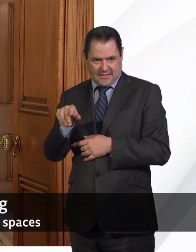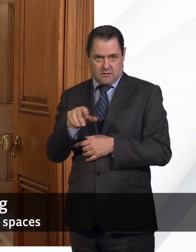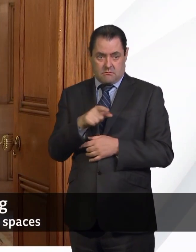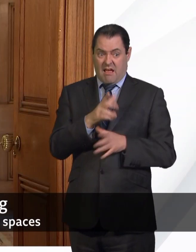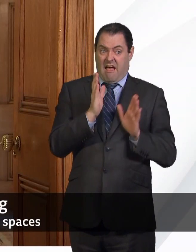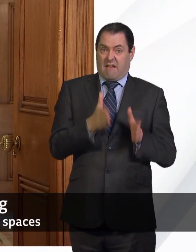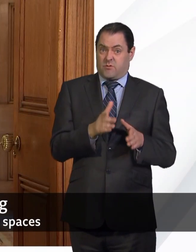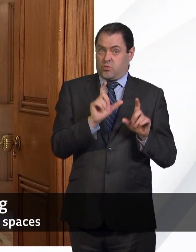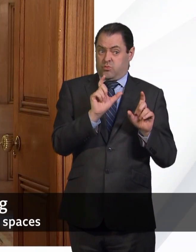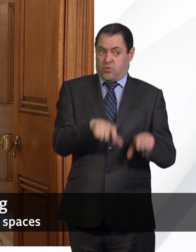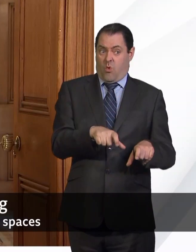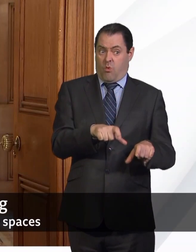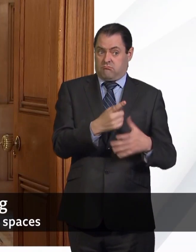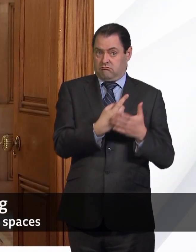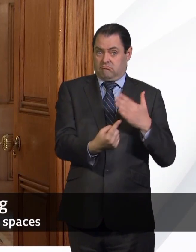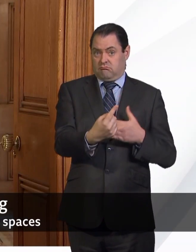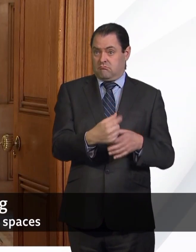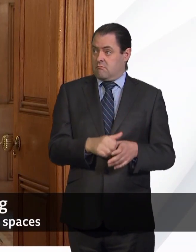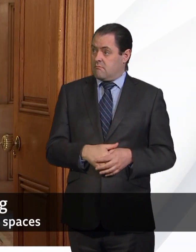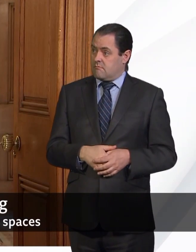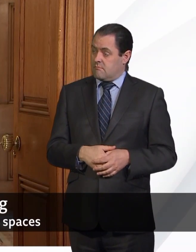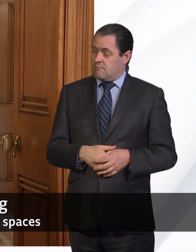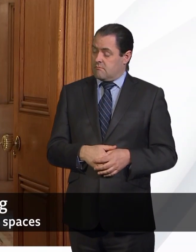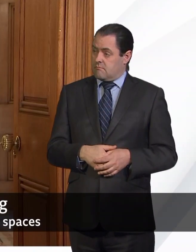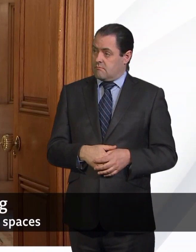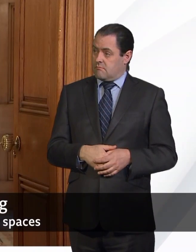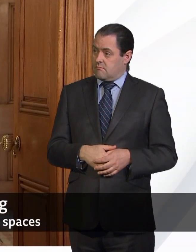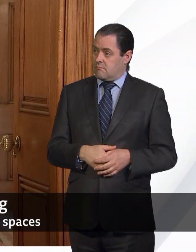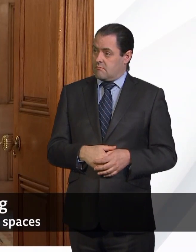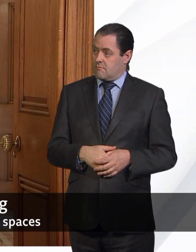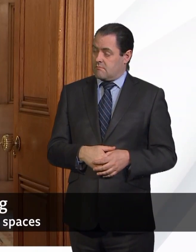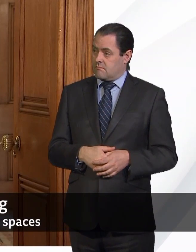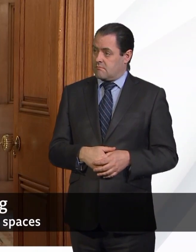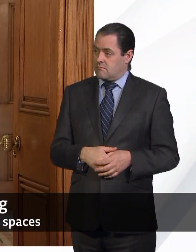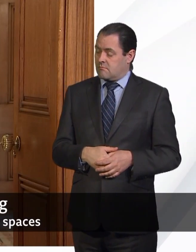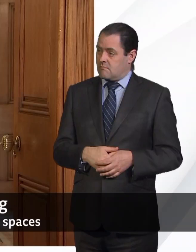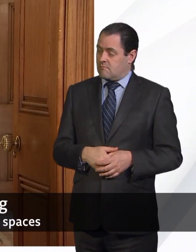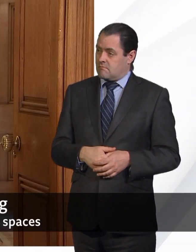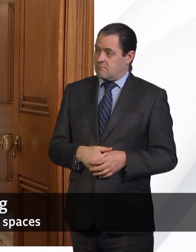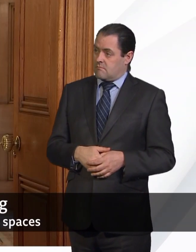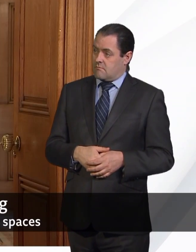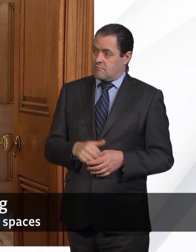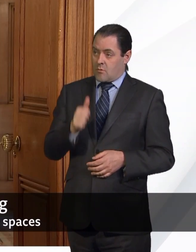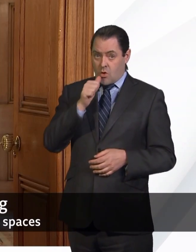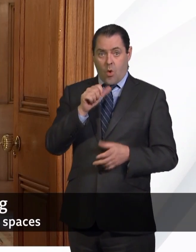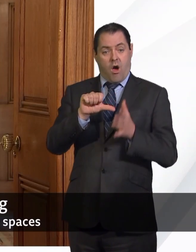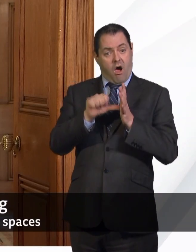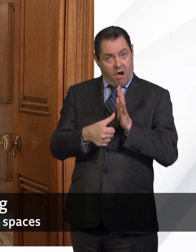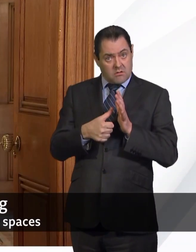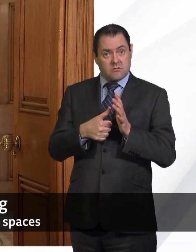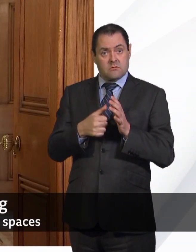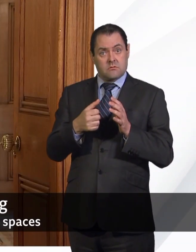you must self-isolate. And I know that is going to be hard and it is going to